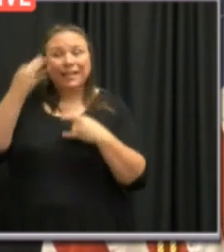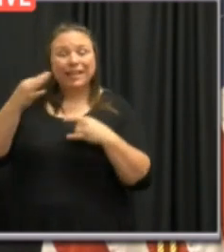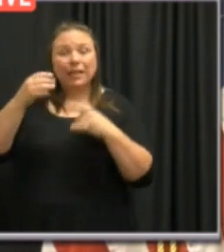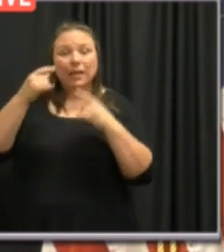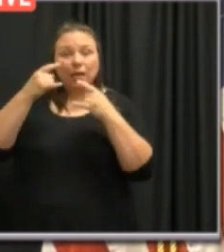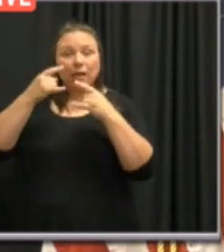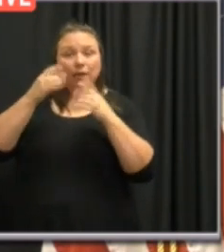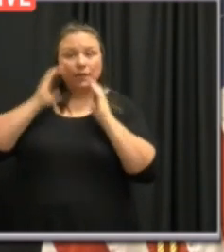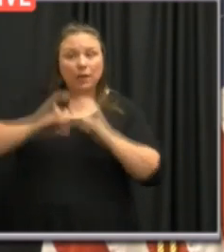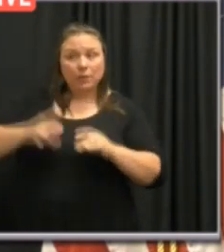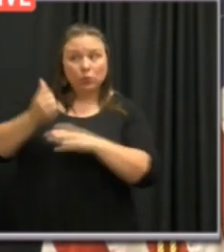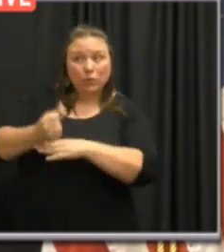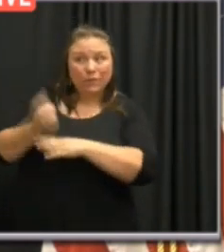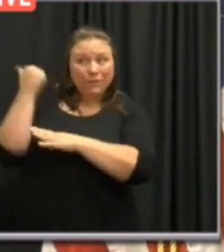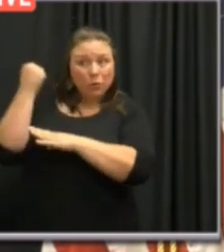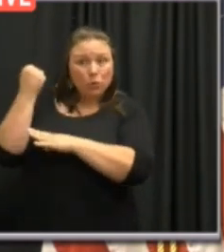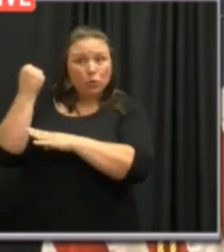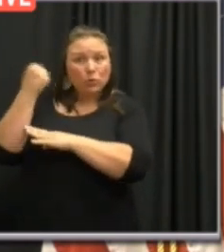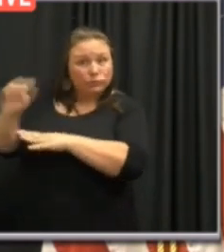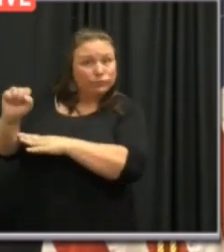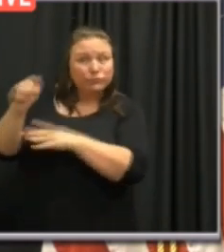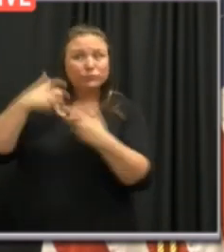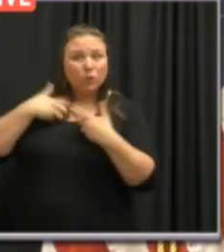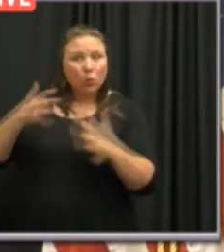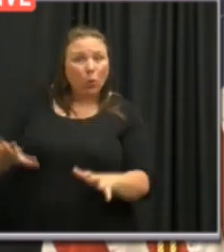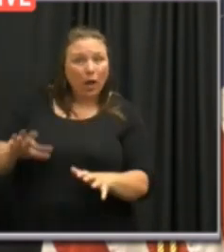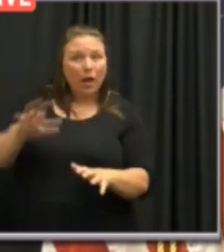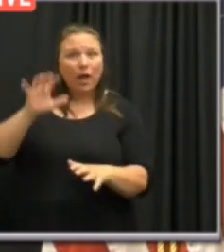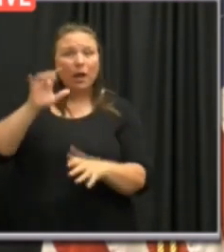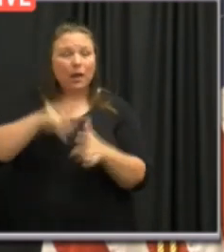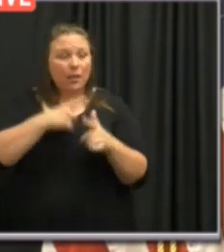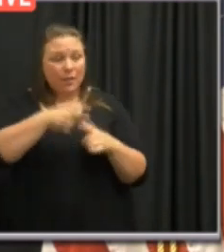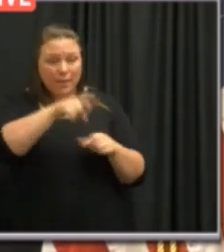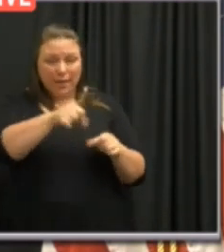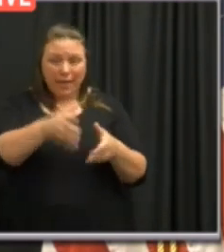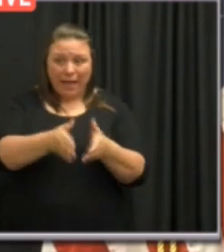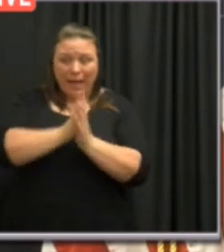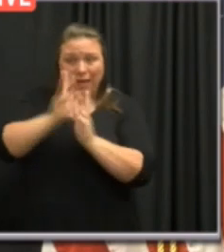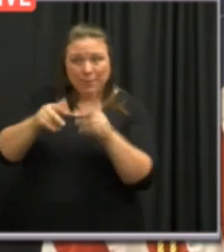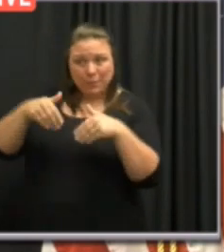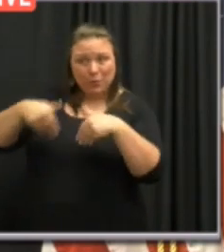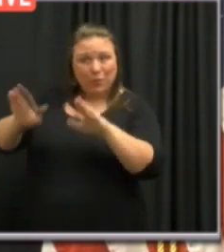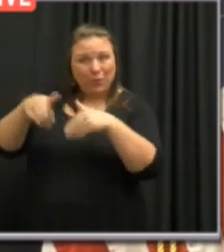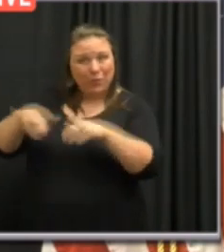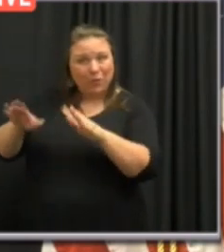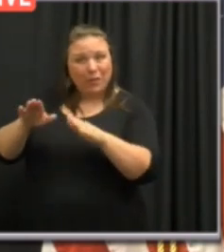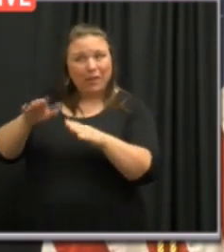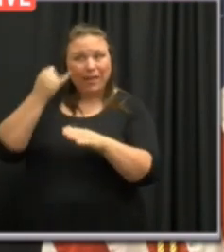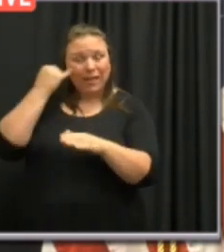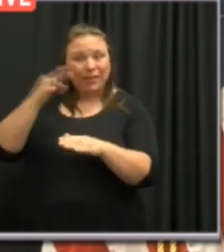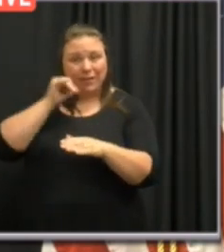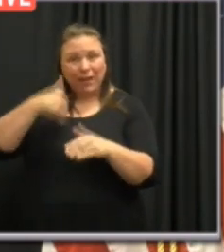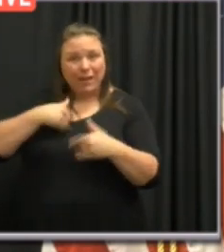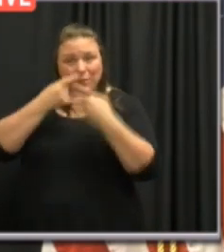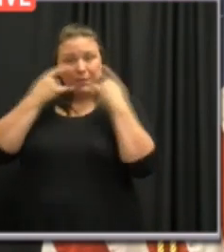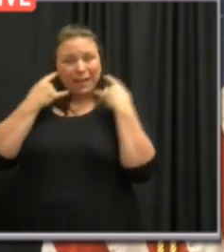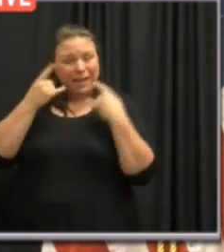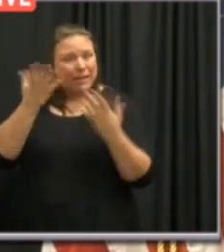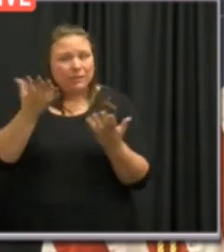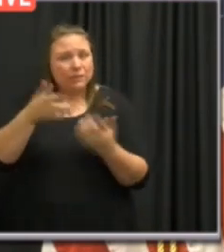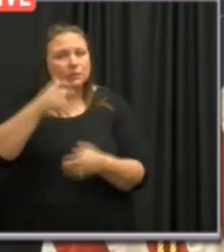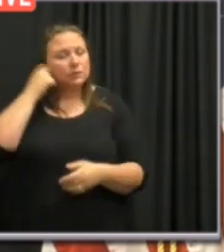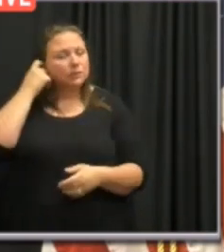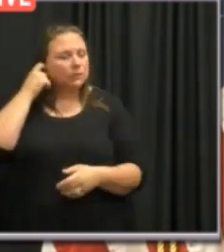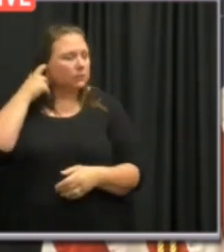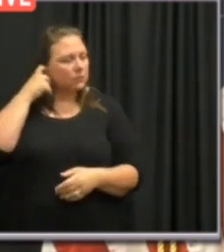is enforcement up to those respective businesses? Can they ask customers to leave if they're not wearing one?